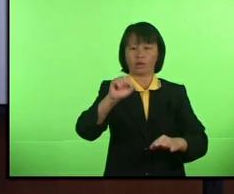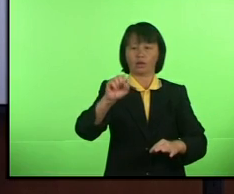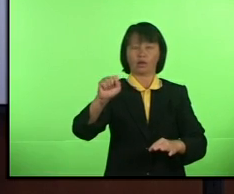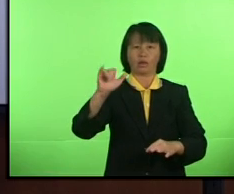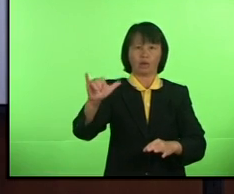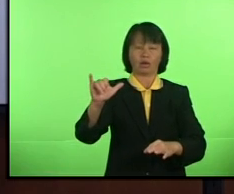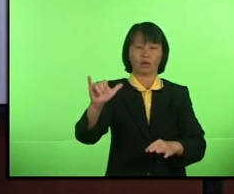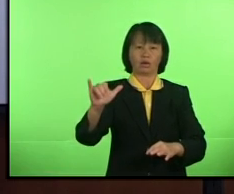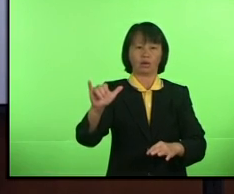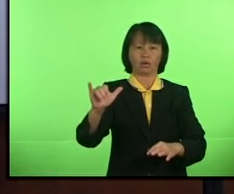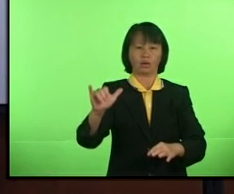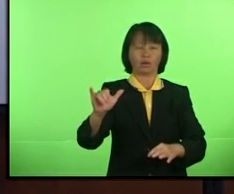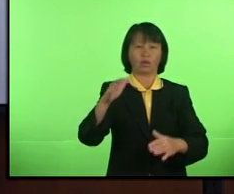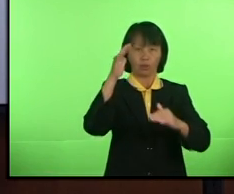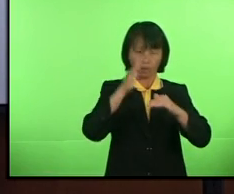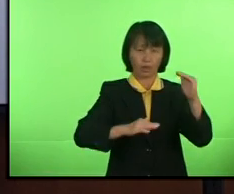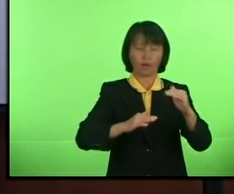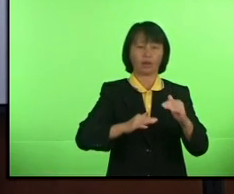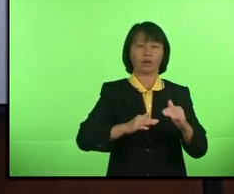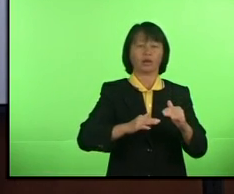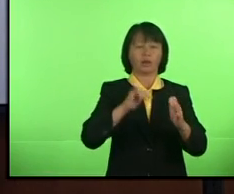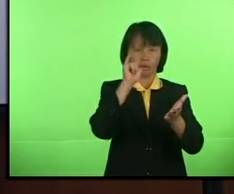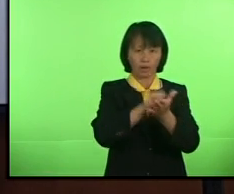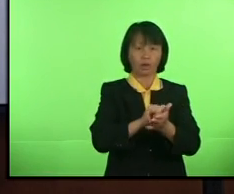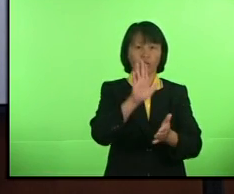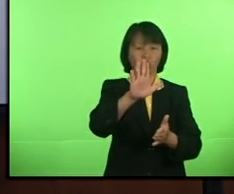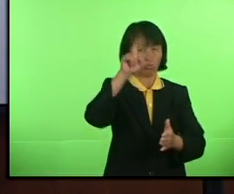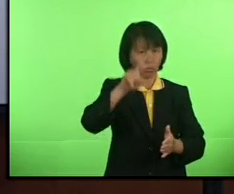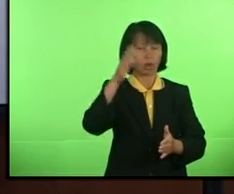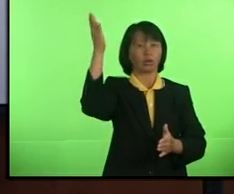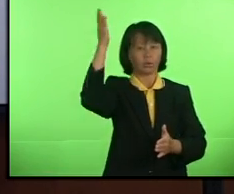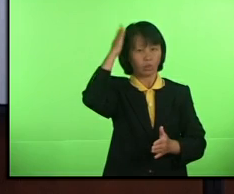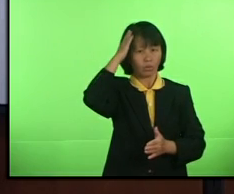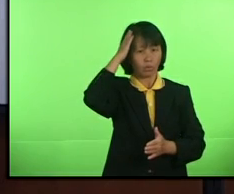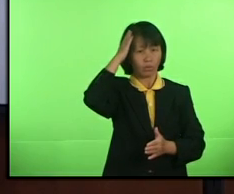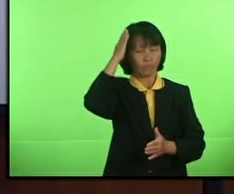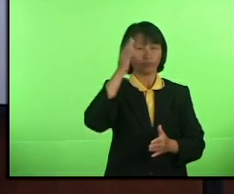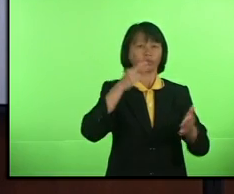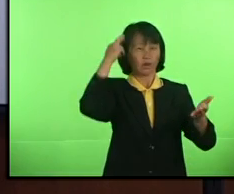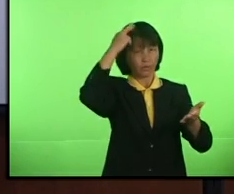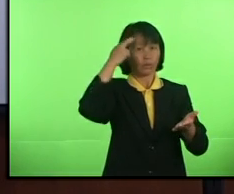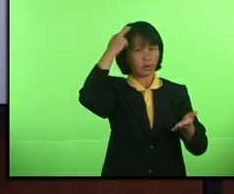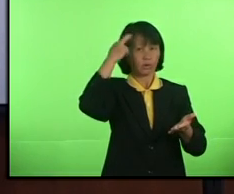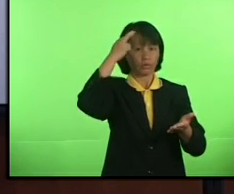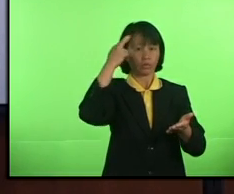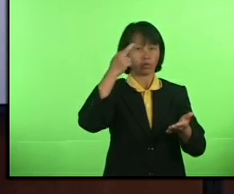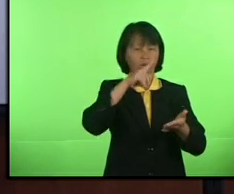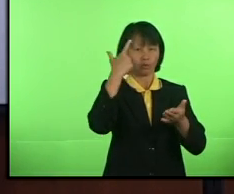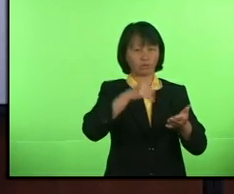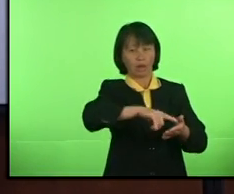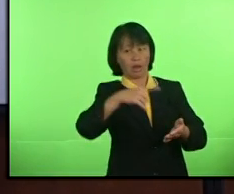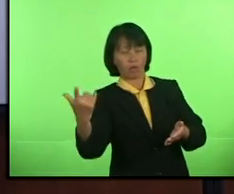a stand. That means you must know the reasons of the opposing